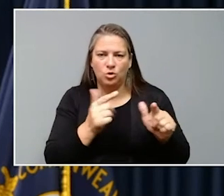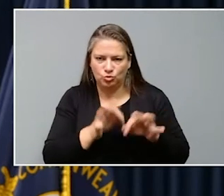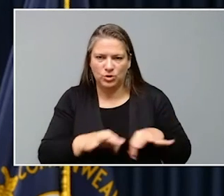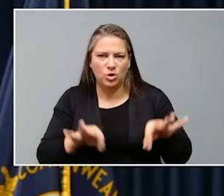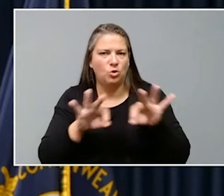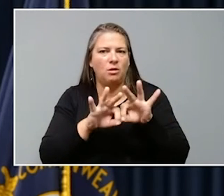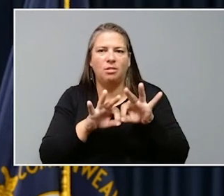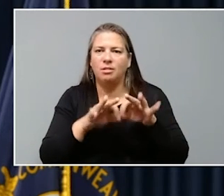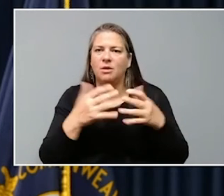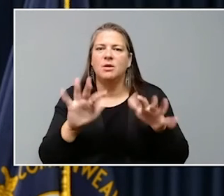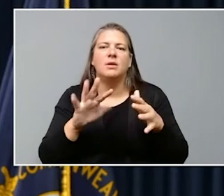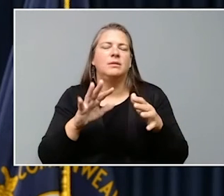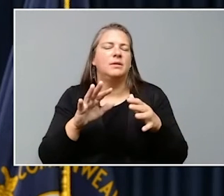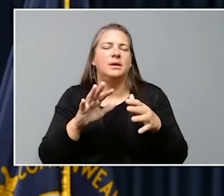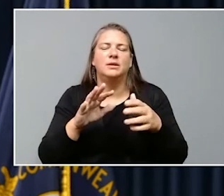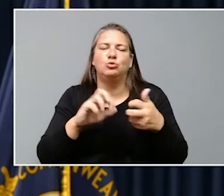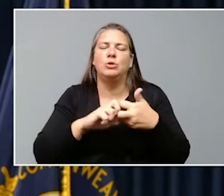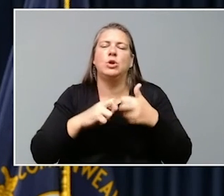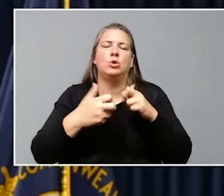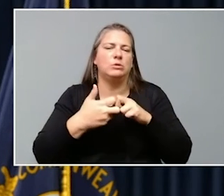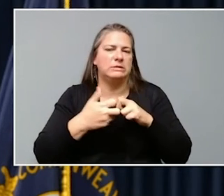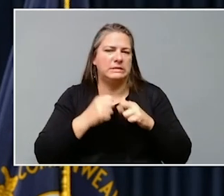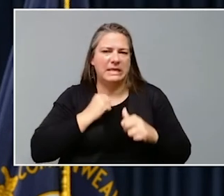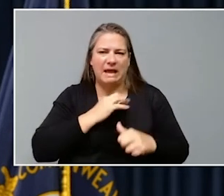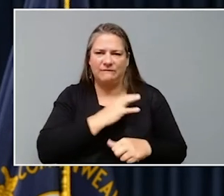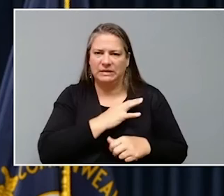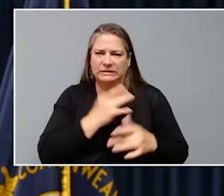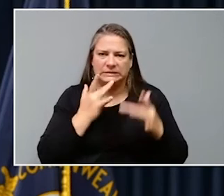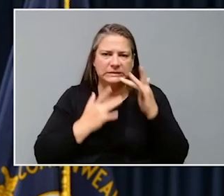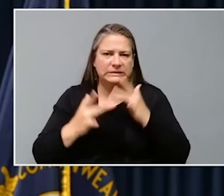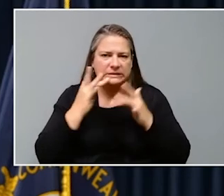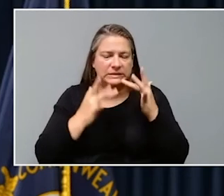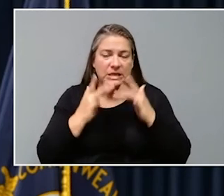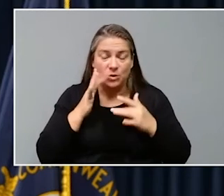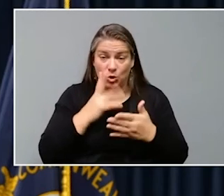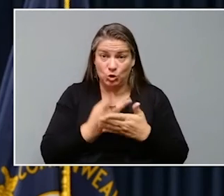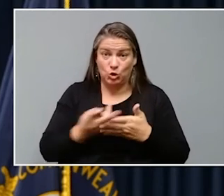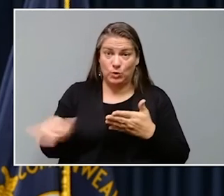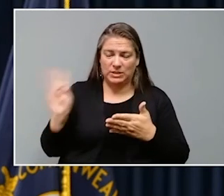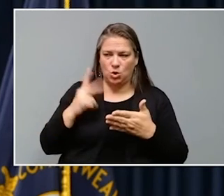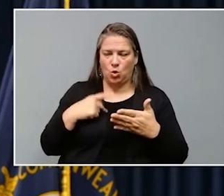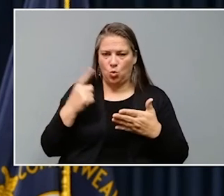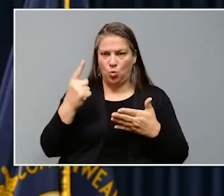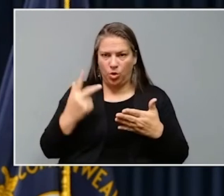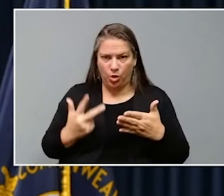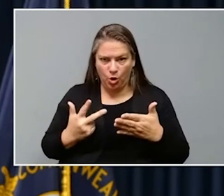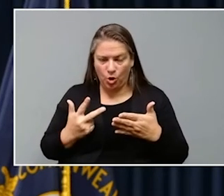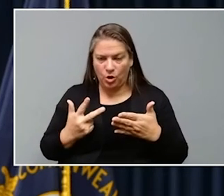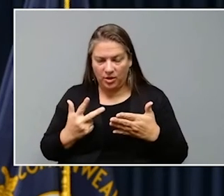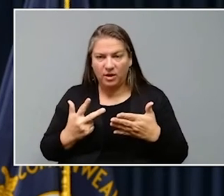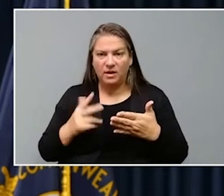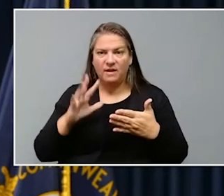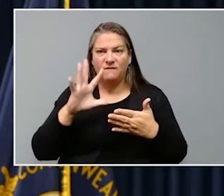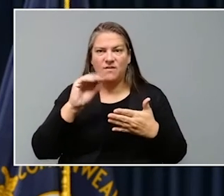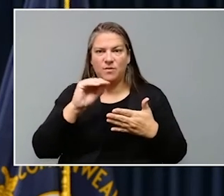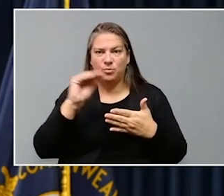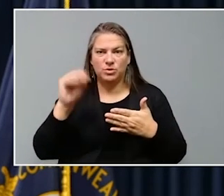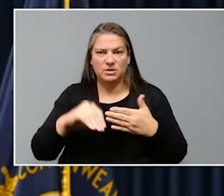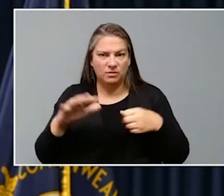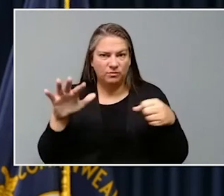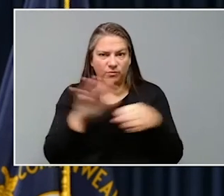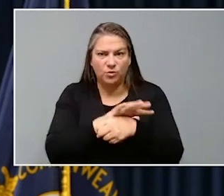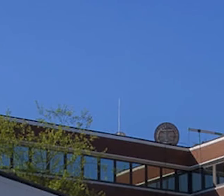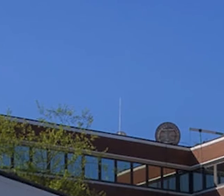shortage. I mean, it wasn't two weeks ago that we were at a third. And then we almost immediately went to 50%. These numbers are growing